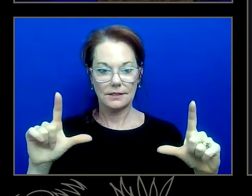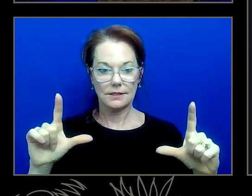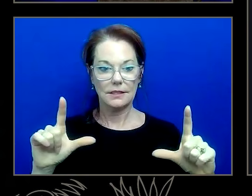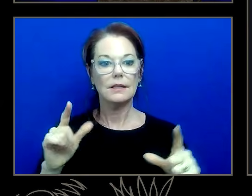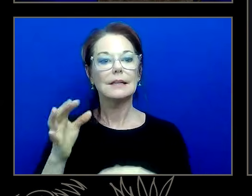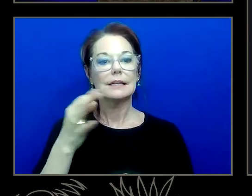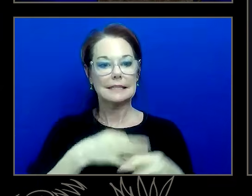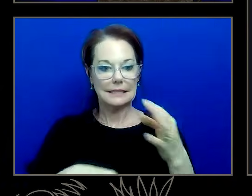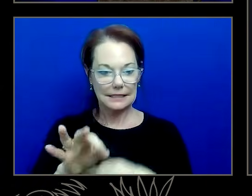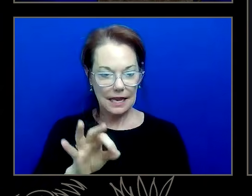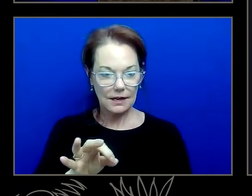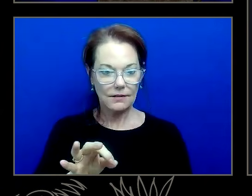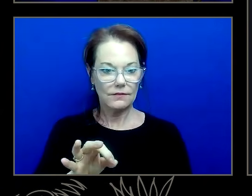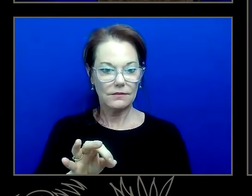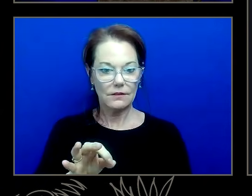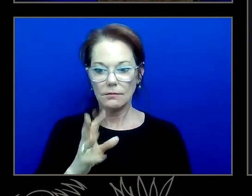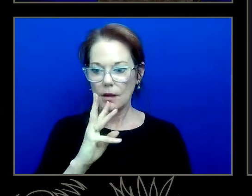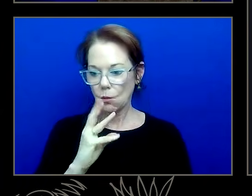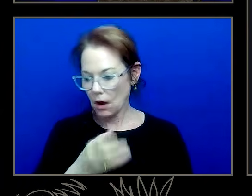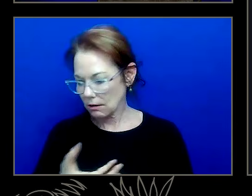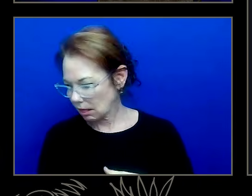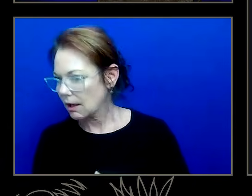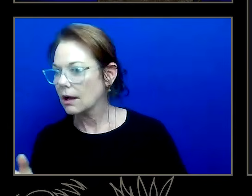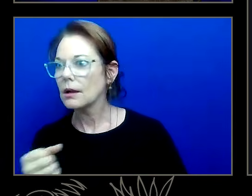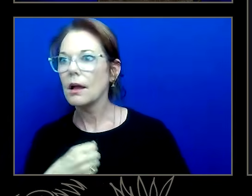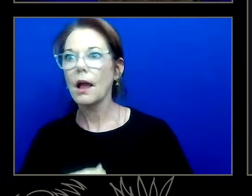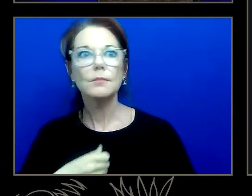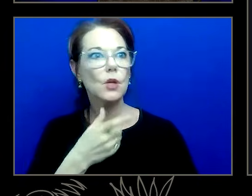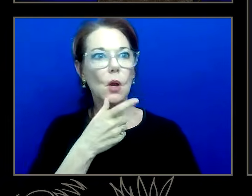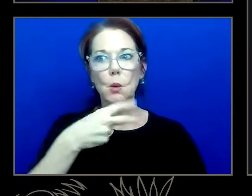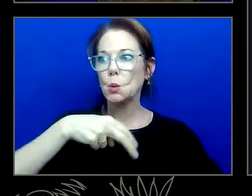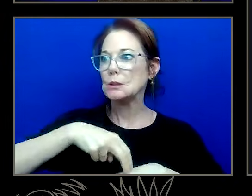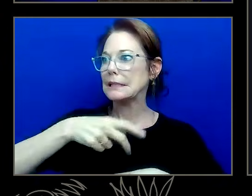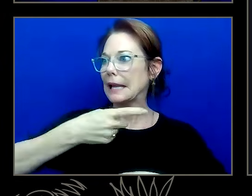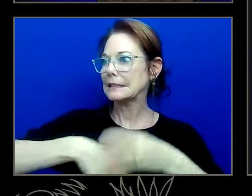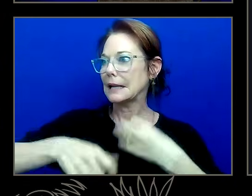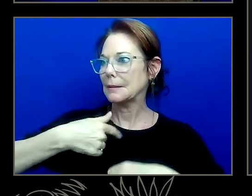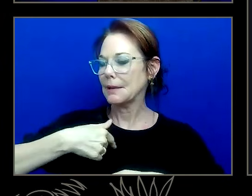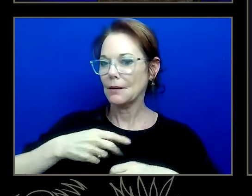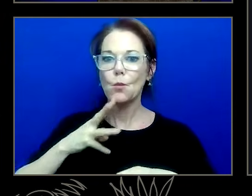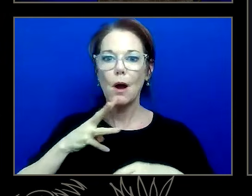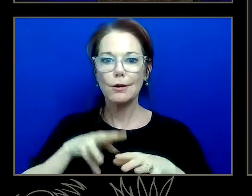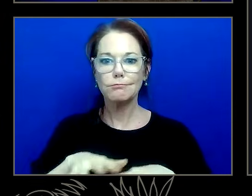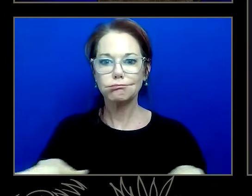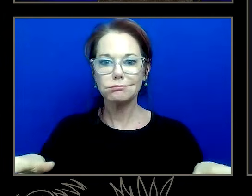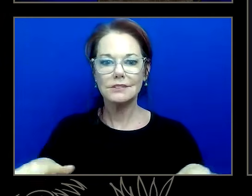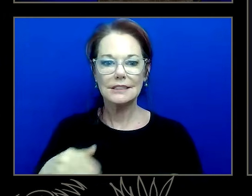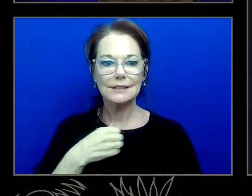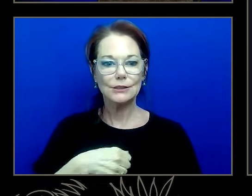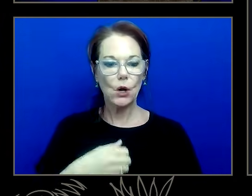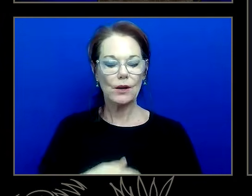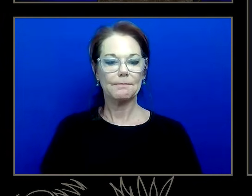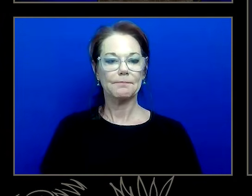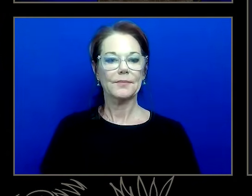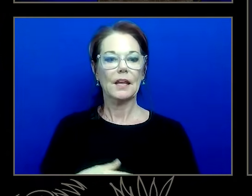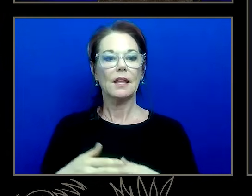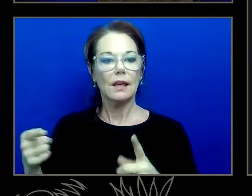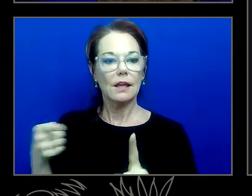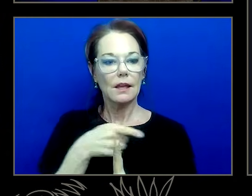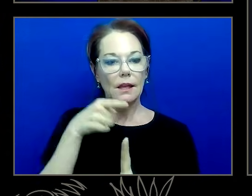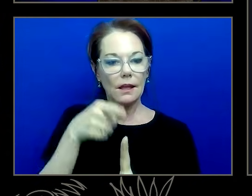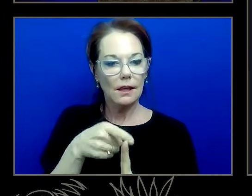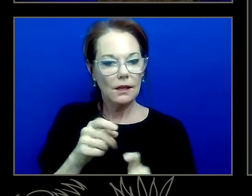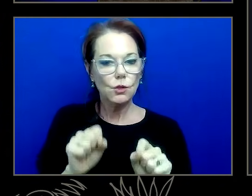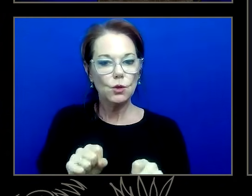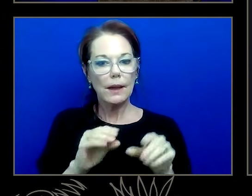I'm spilling my water. Apologies for whoever stands here next. But instead, you could just put everything in